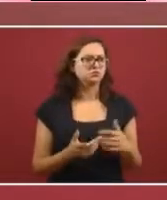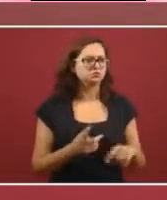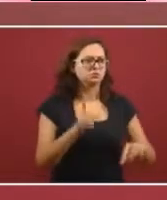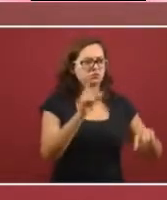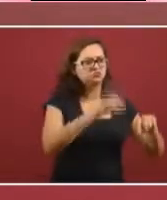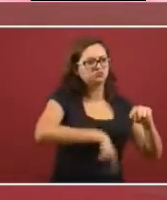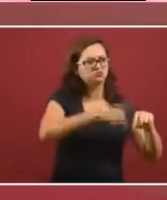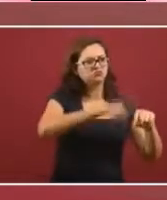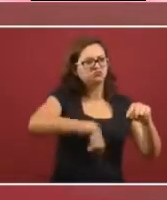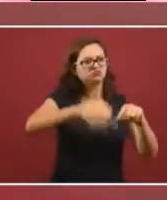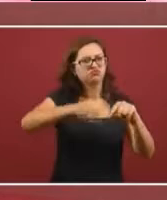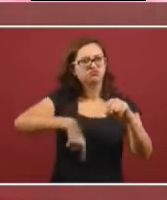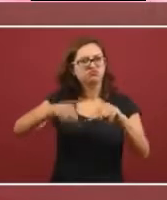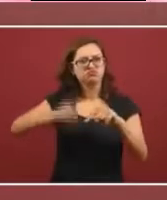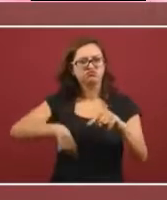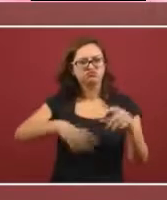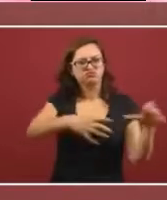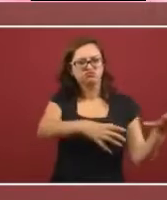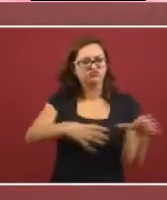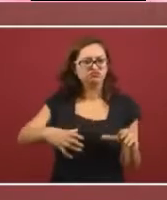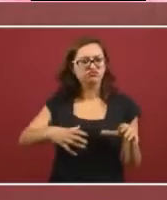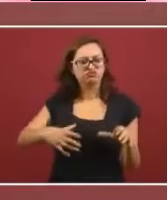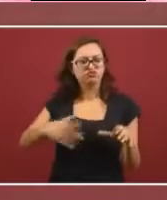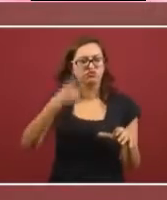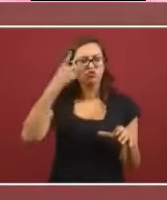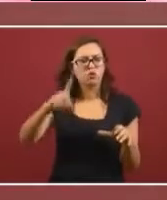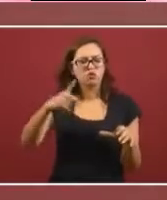And recently, we detained